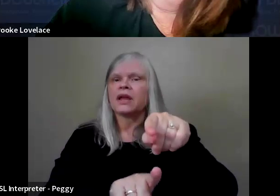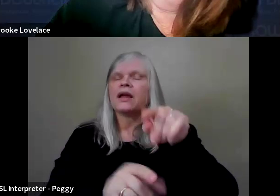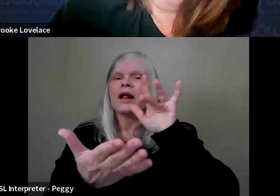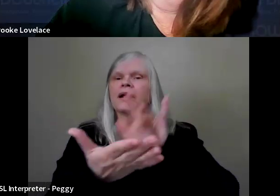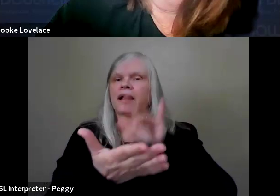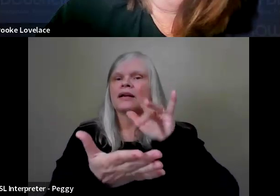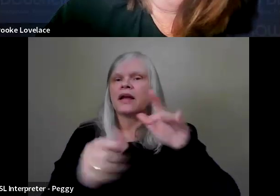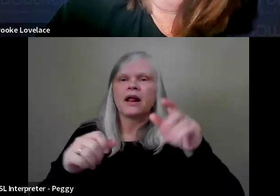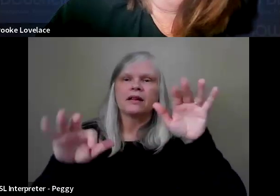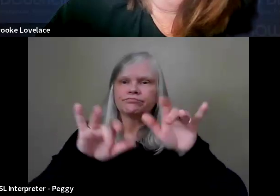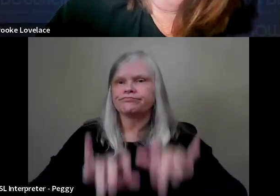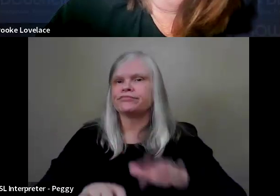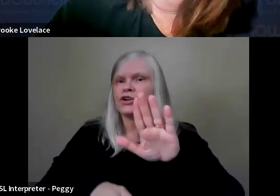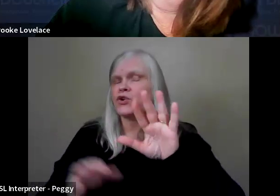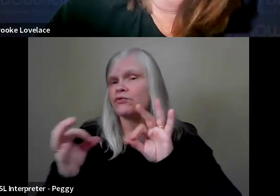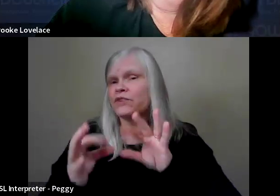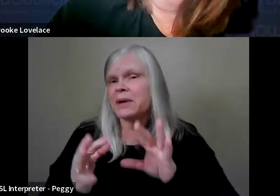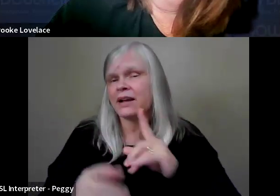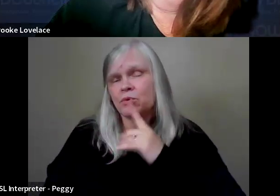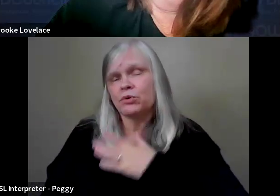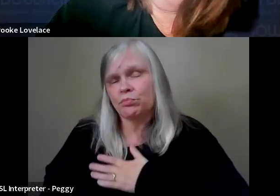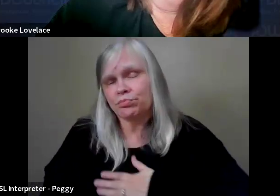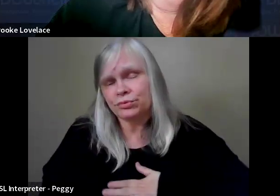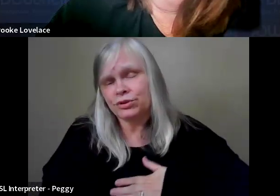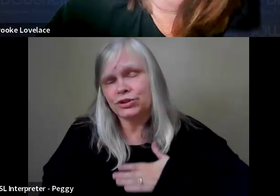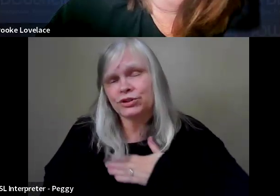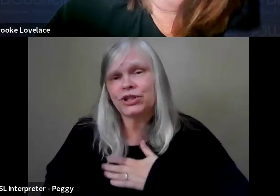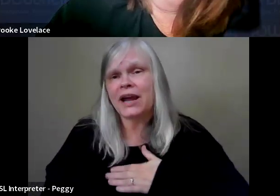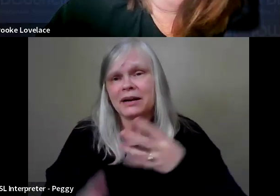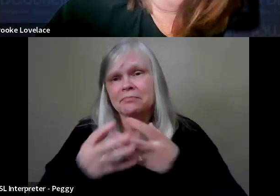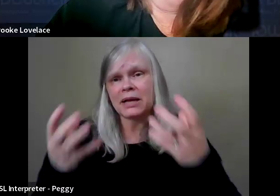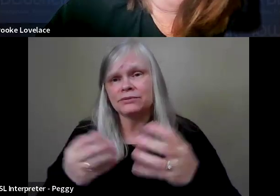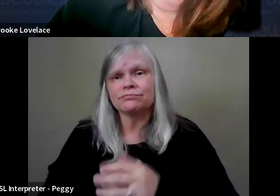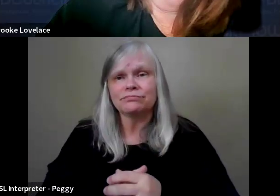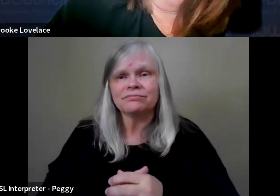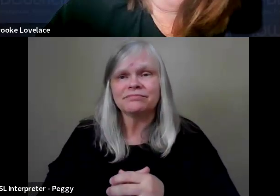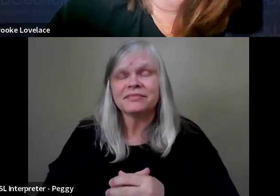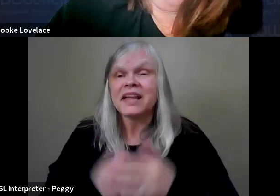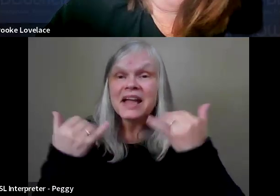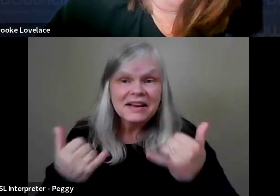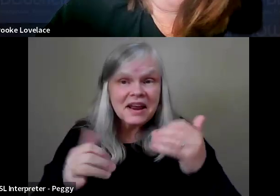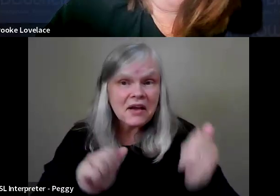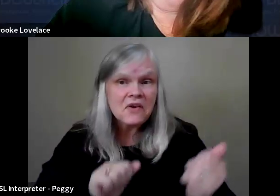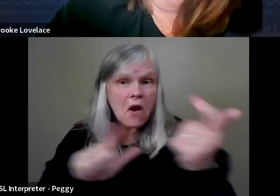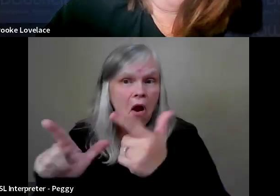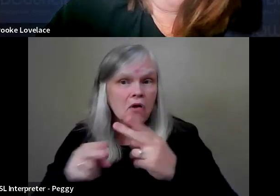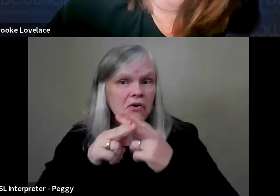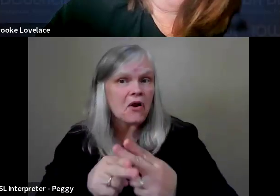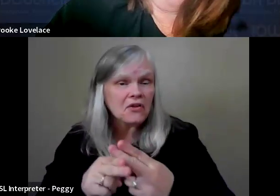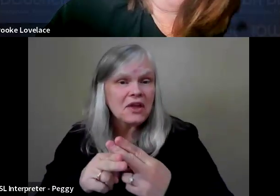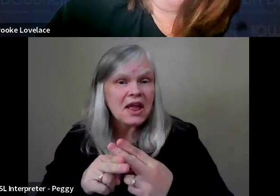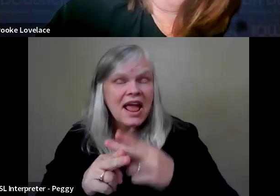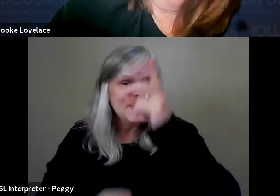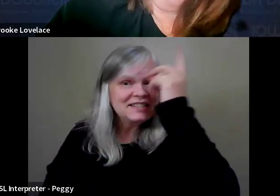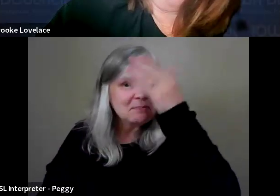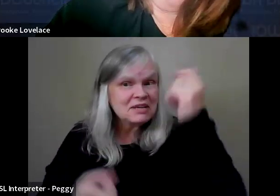later today with your feedback, that would be appreciated. So now you all are considered dementia friends.